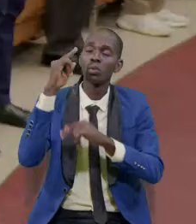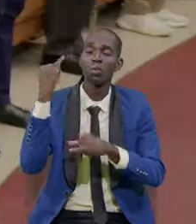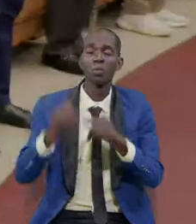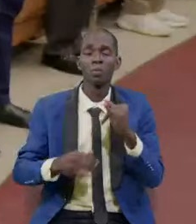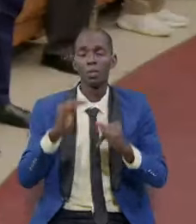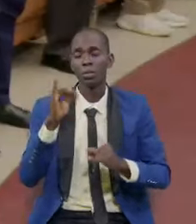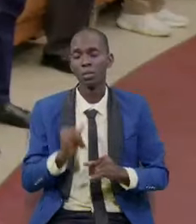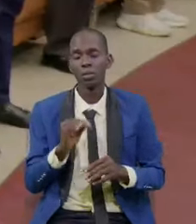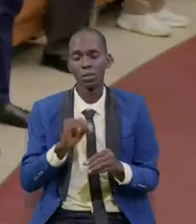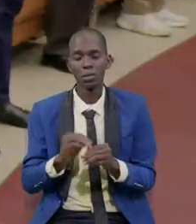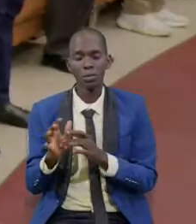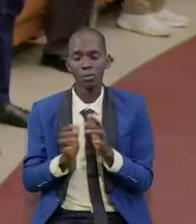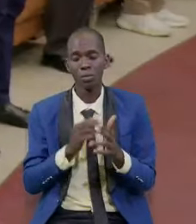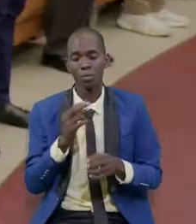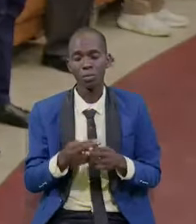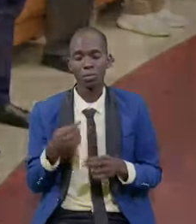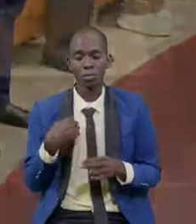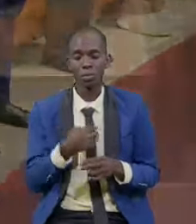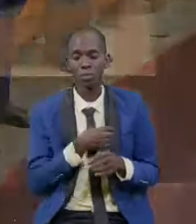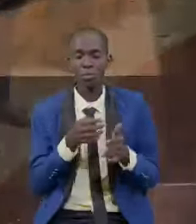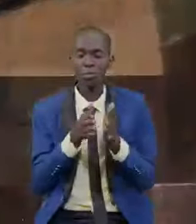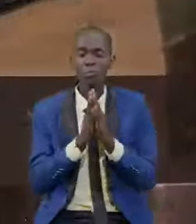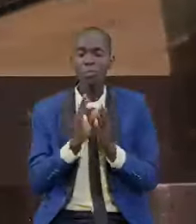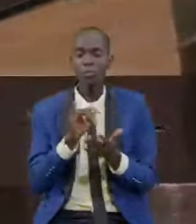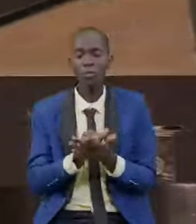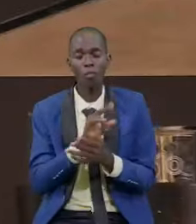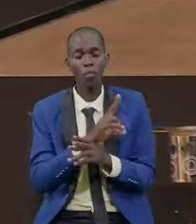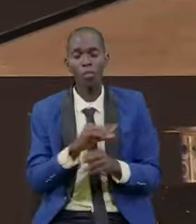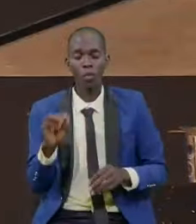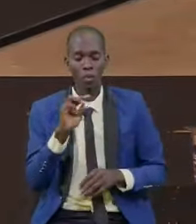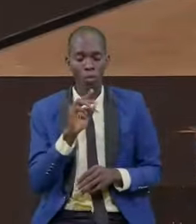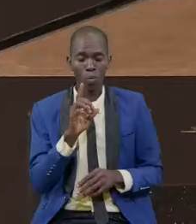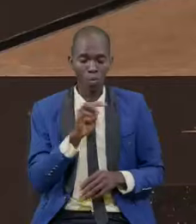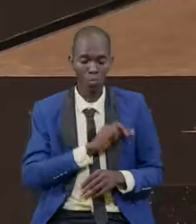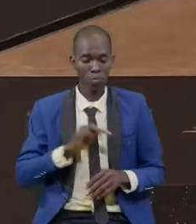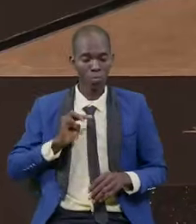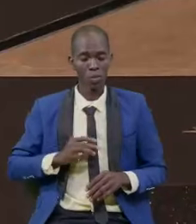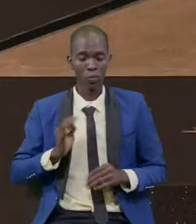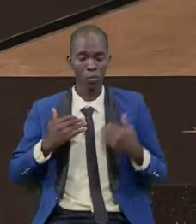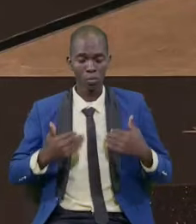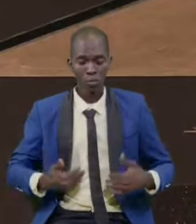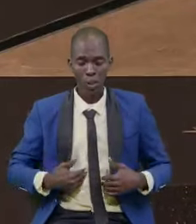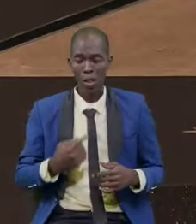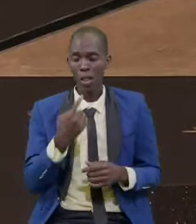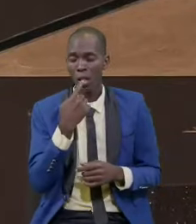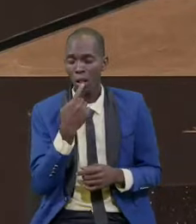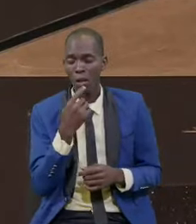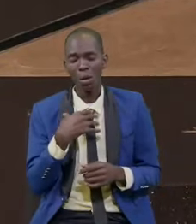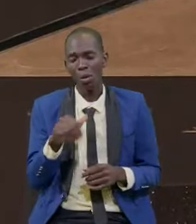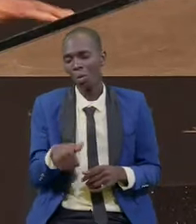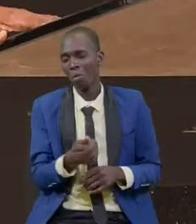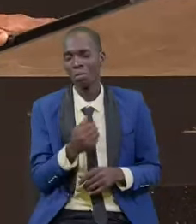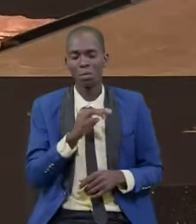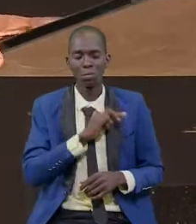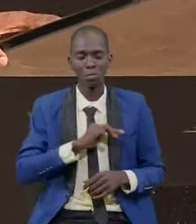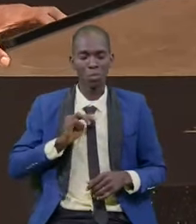Jesus' name. And we're asking that no member of our body, our tongue, and other members of the